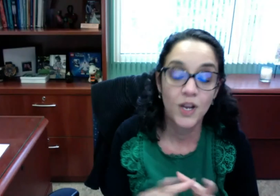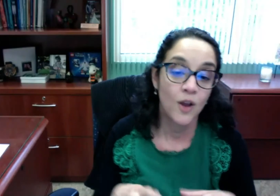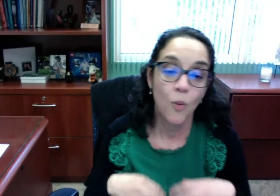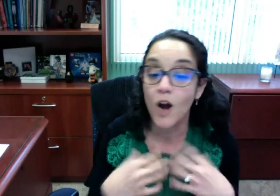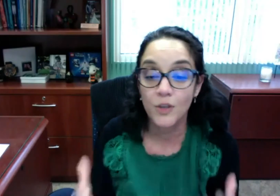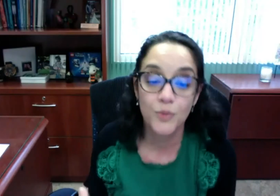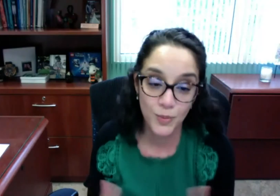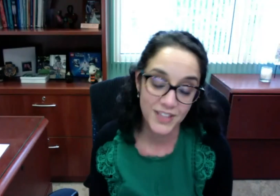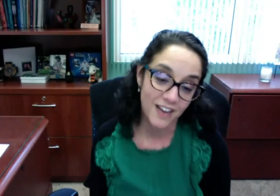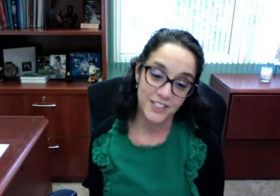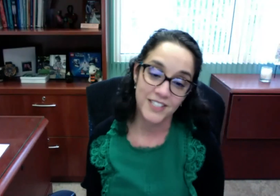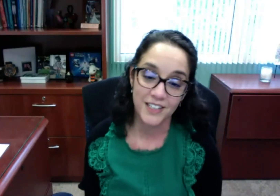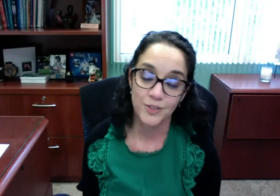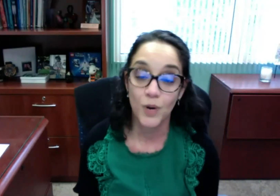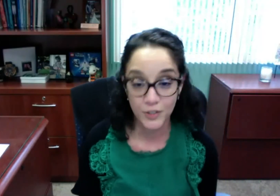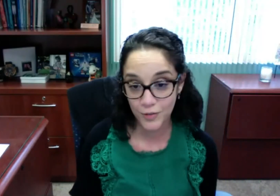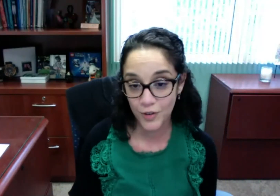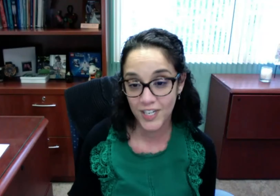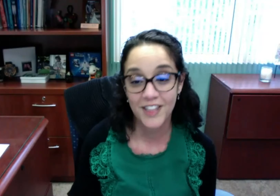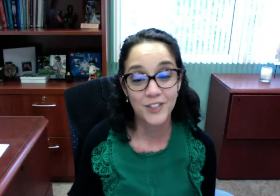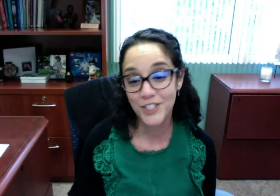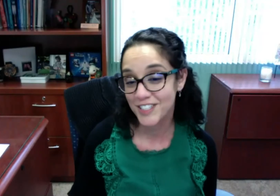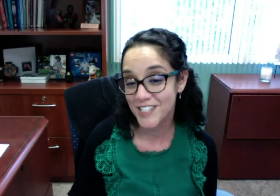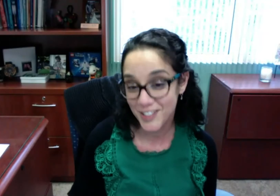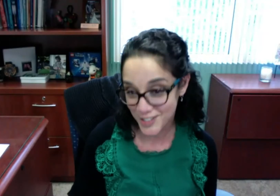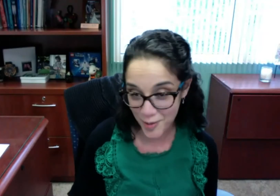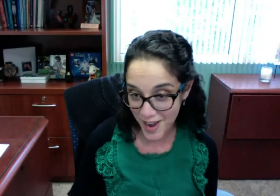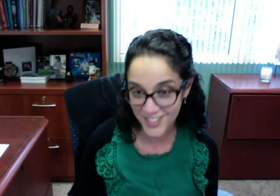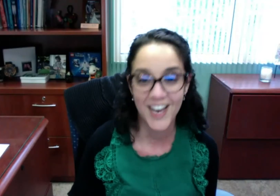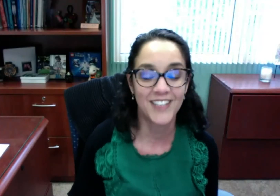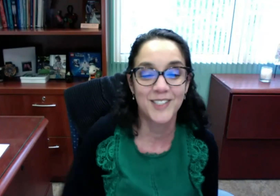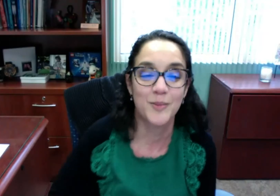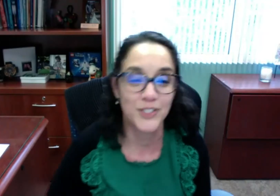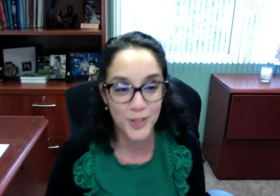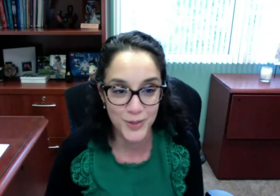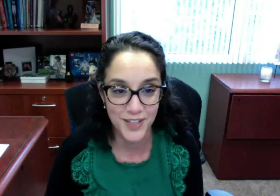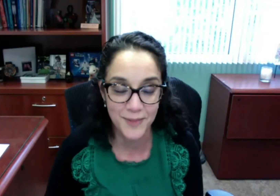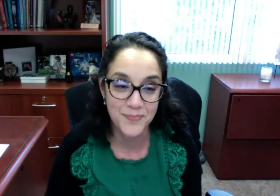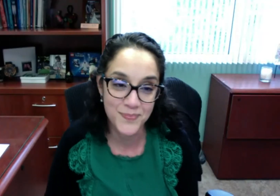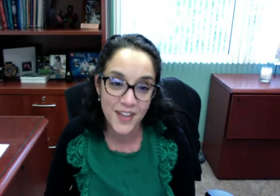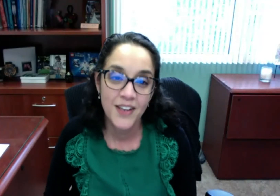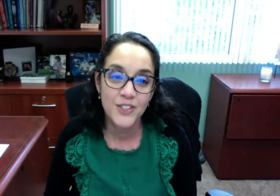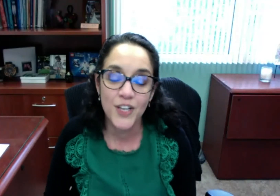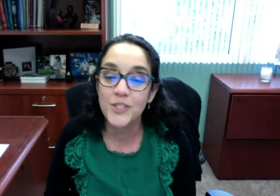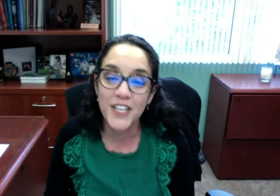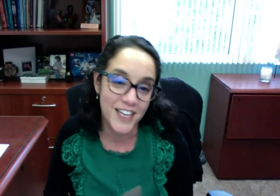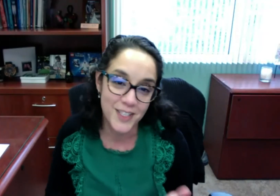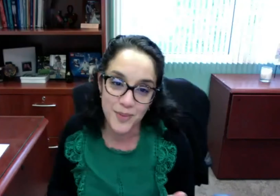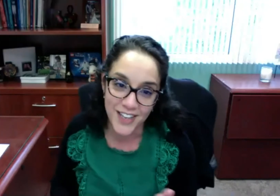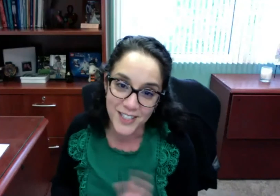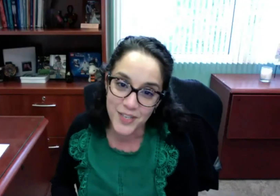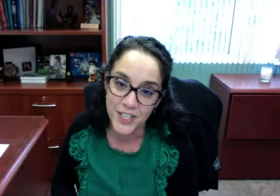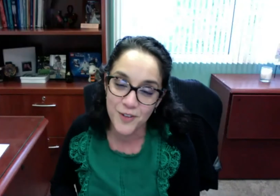of walk you through what that looks like is wonderful. And I think you should continue to go back to that as the semester goes on. So I just want to